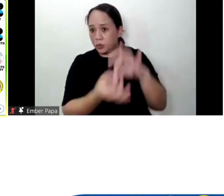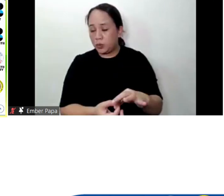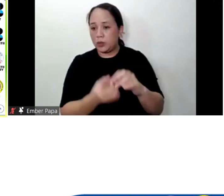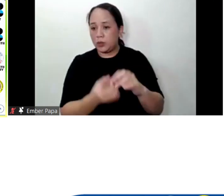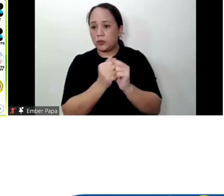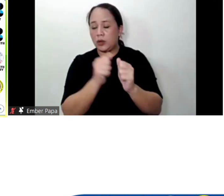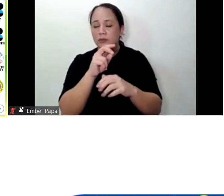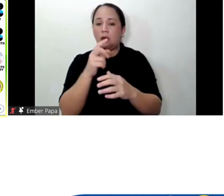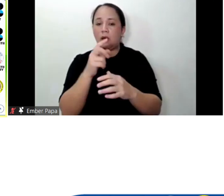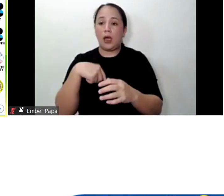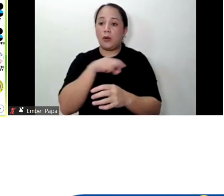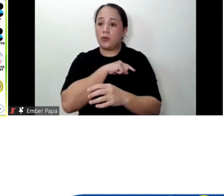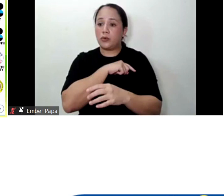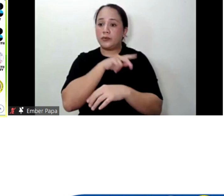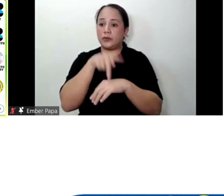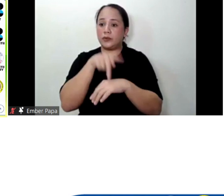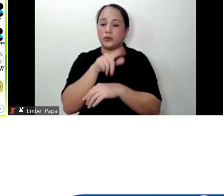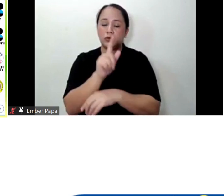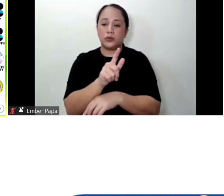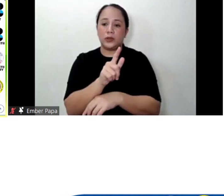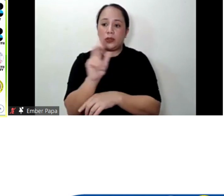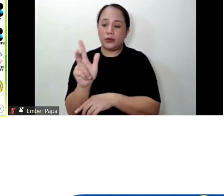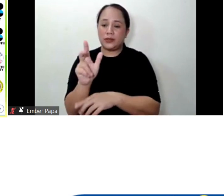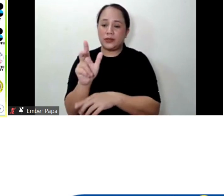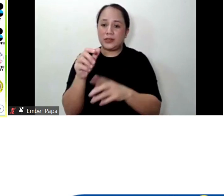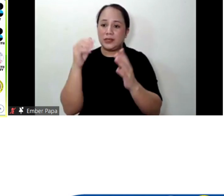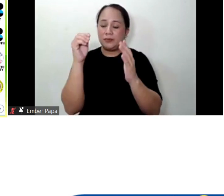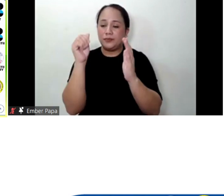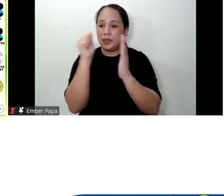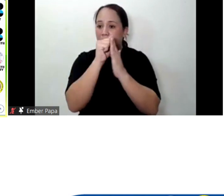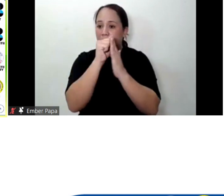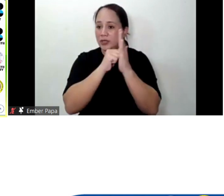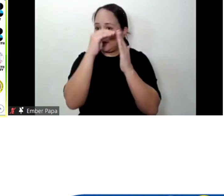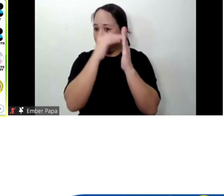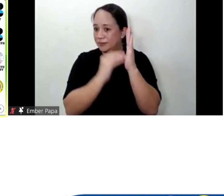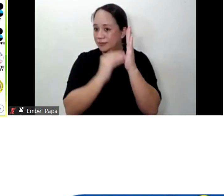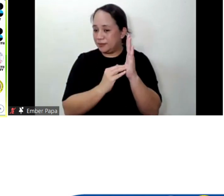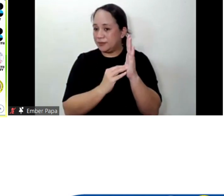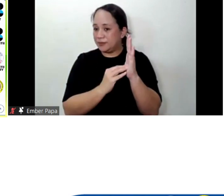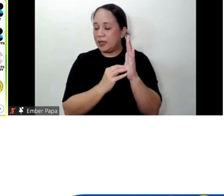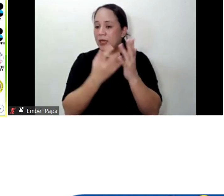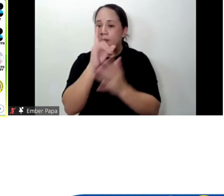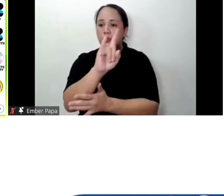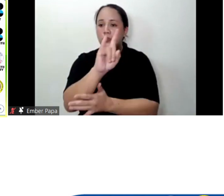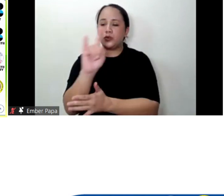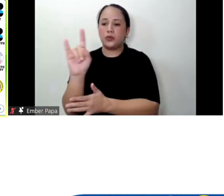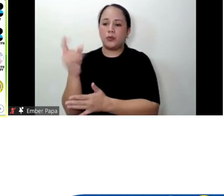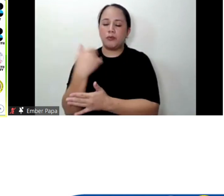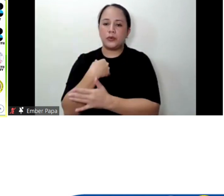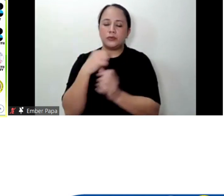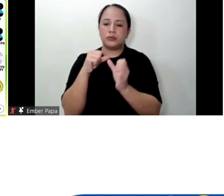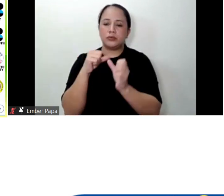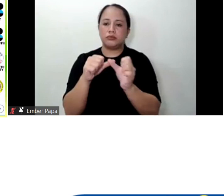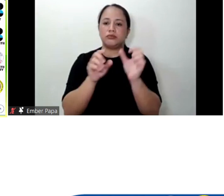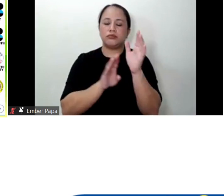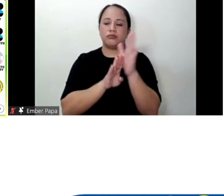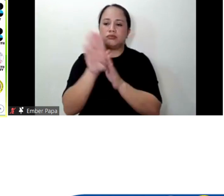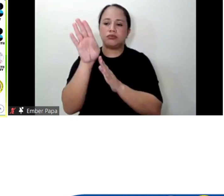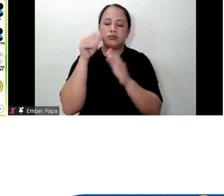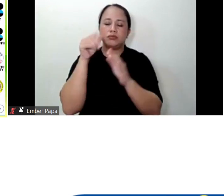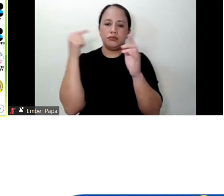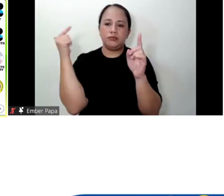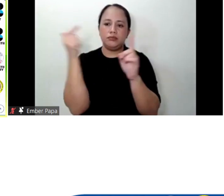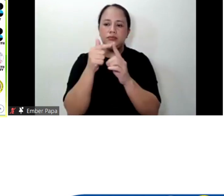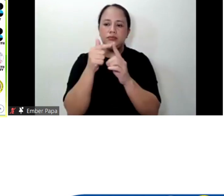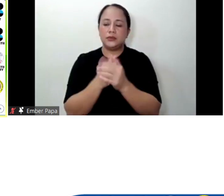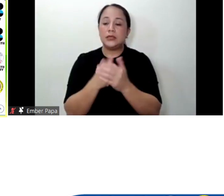Nations 2030 agenda and in promoting, the sustainable development goals. And of course, we're